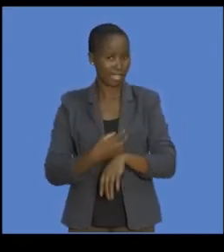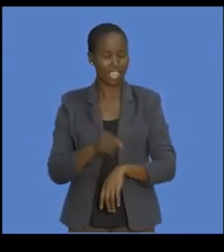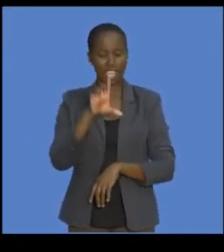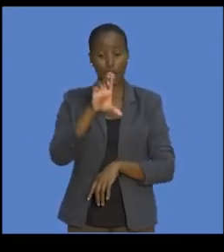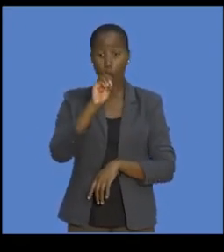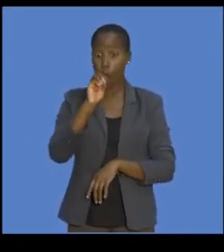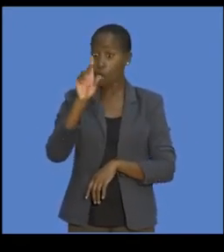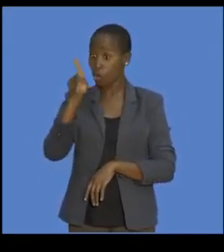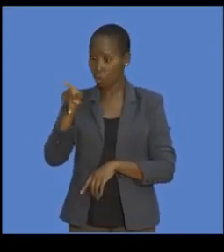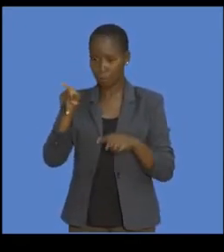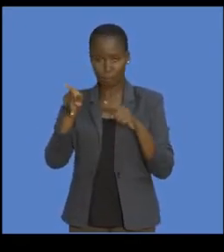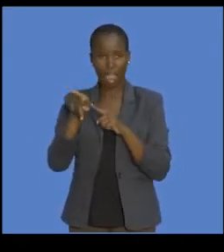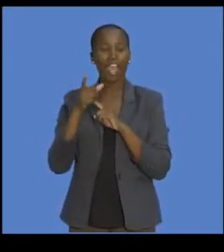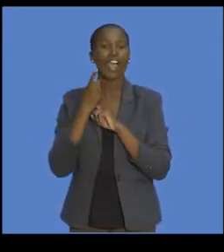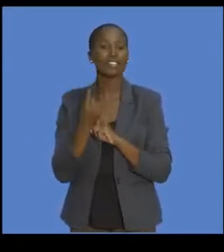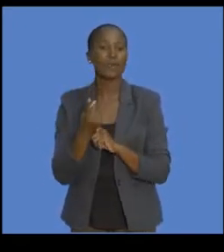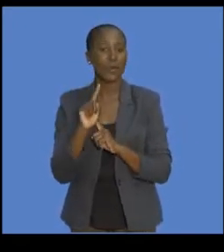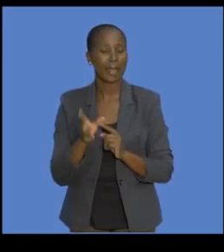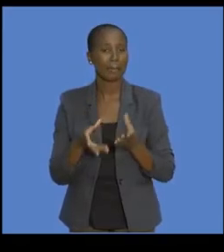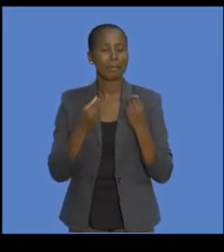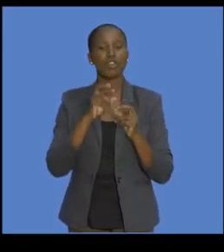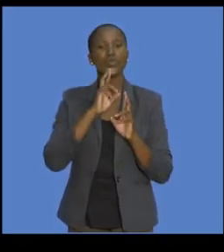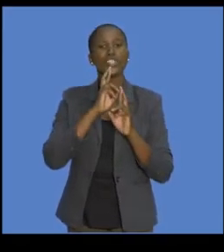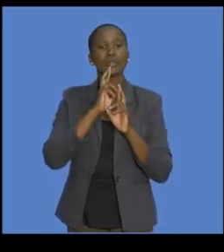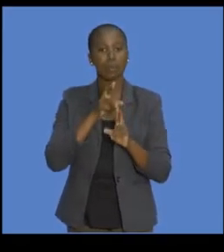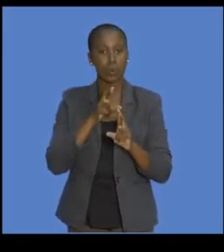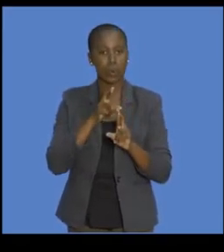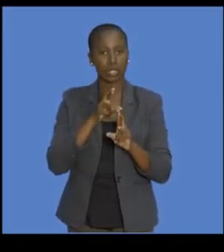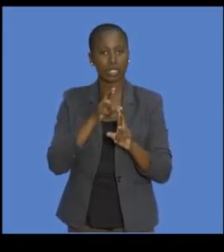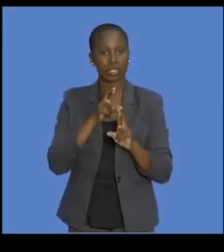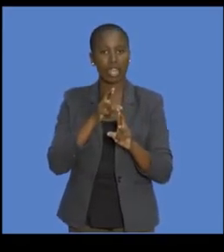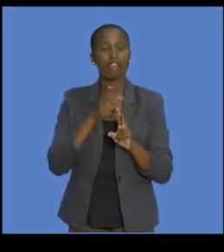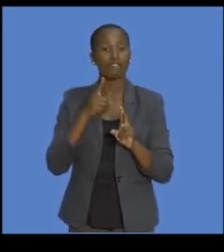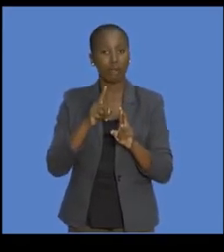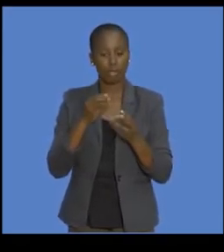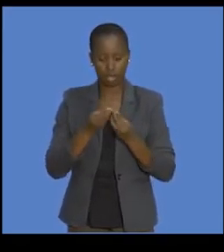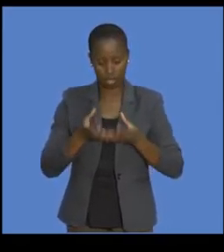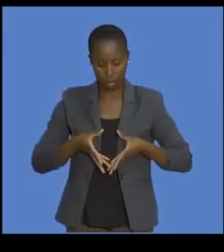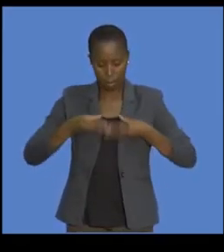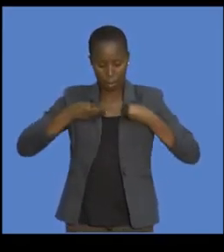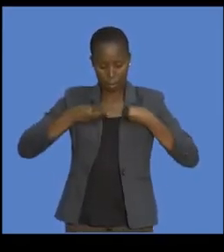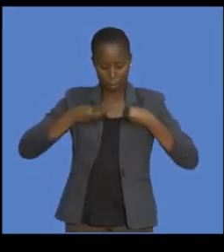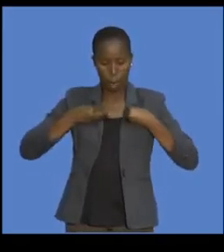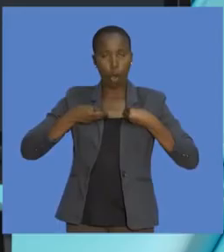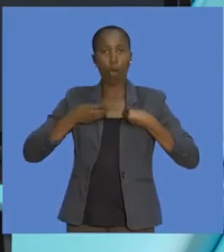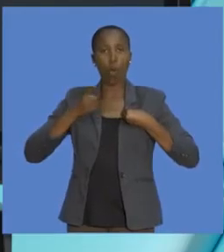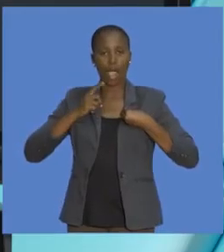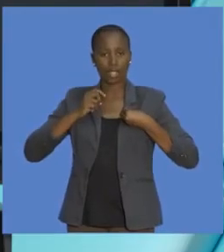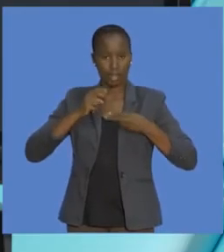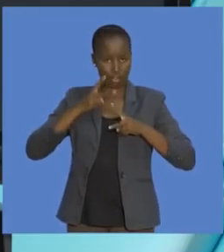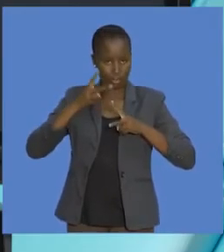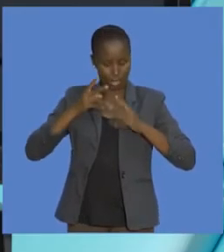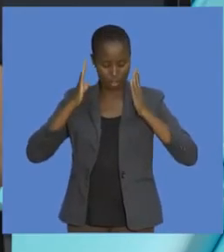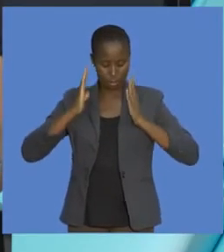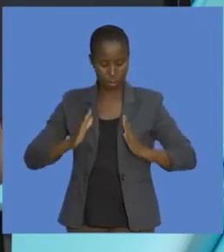to intensify a response until the endpoint is reached. Essentially, that means one